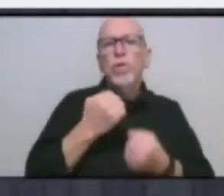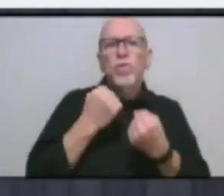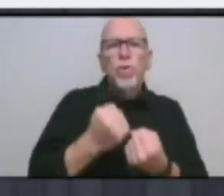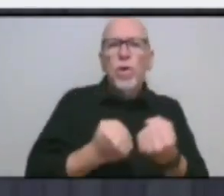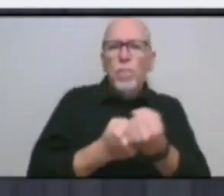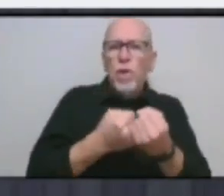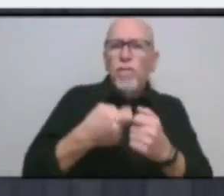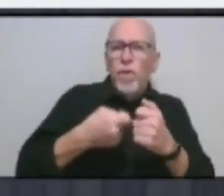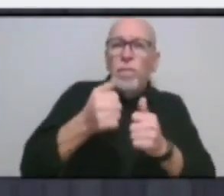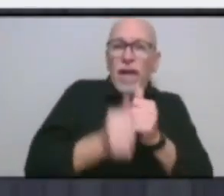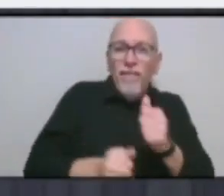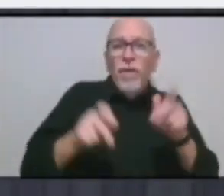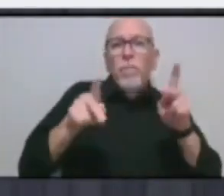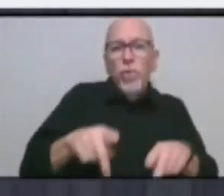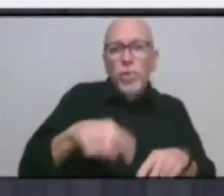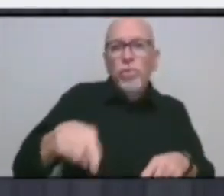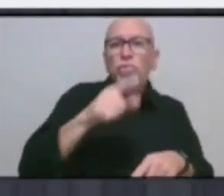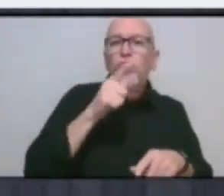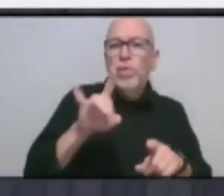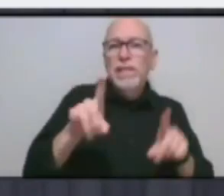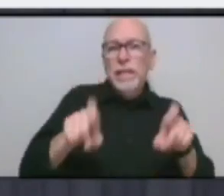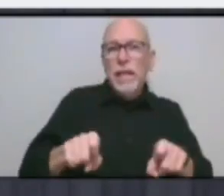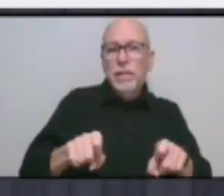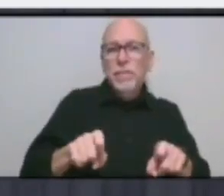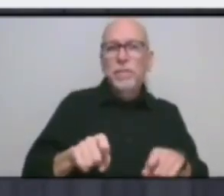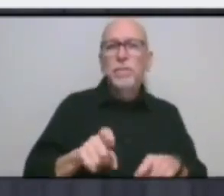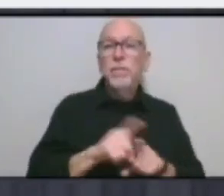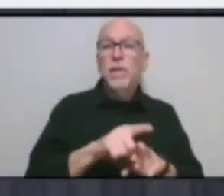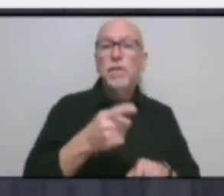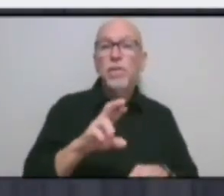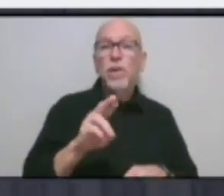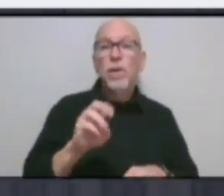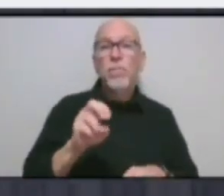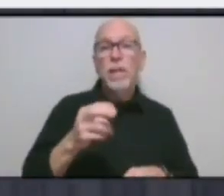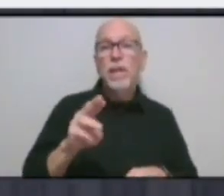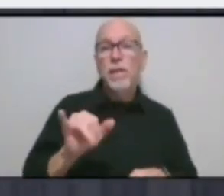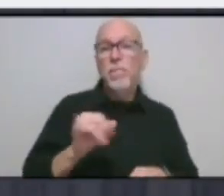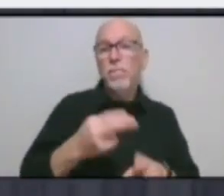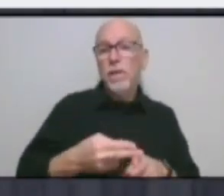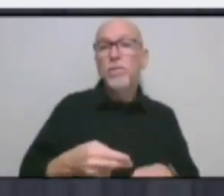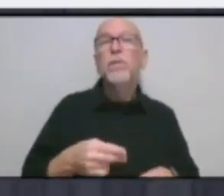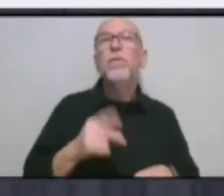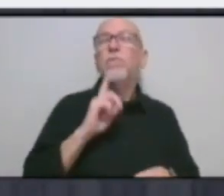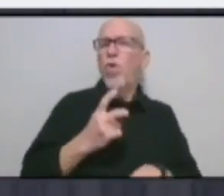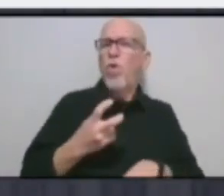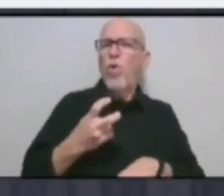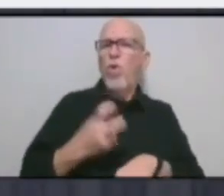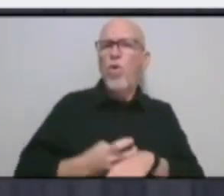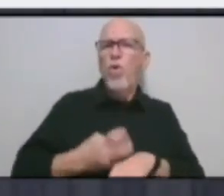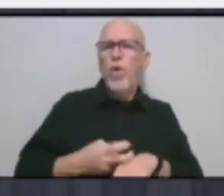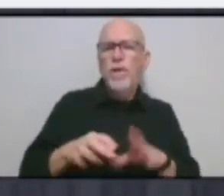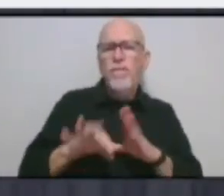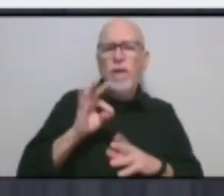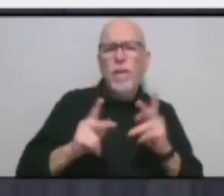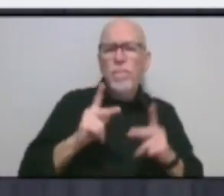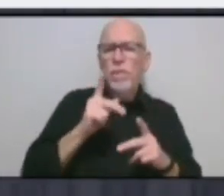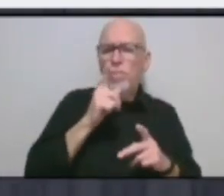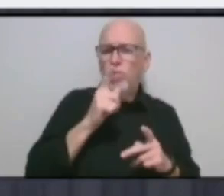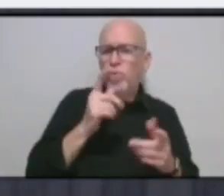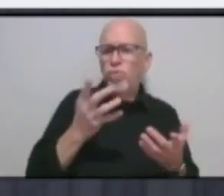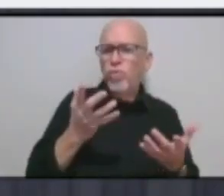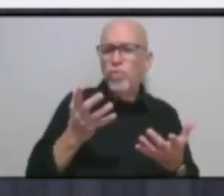every person who got tested. And as Dr. Minikemi mentioned, it's hard right now to find people that want to respond